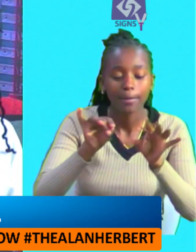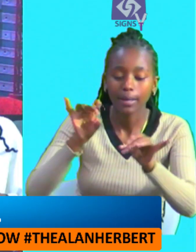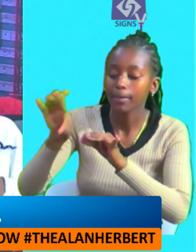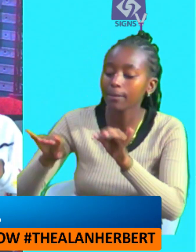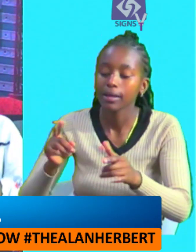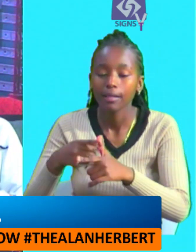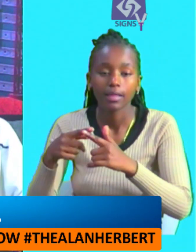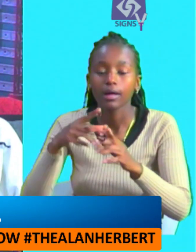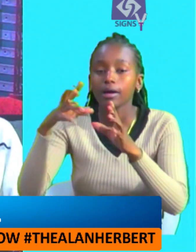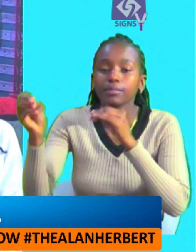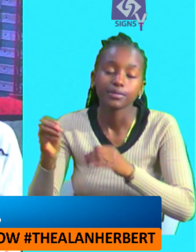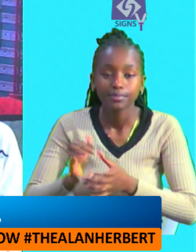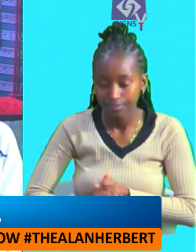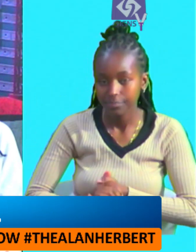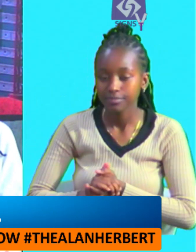Gava